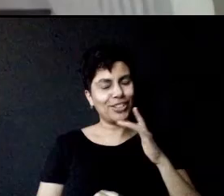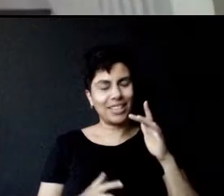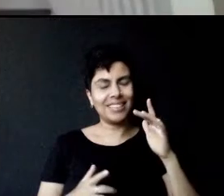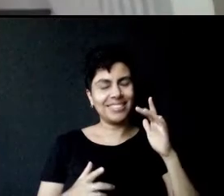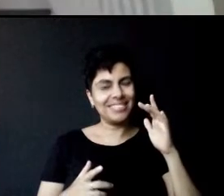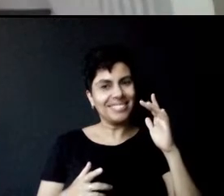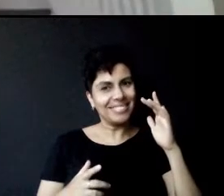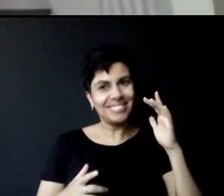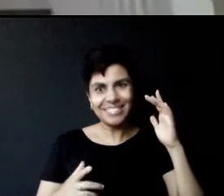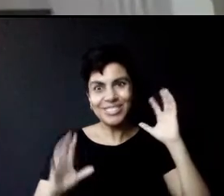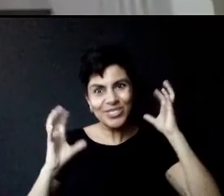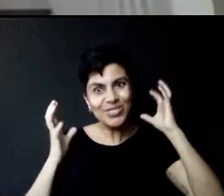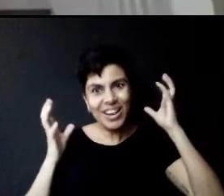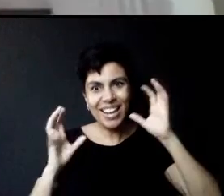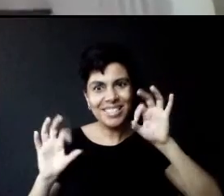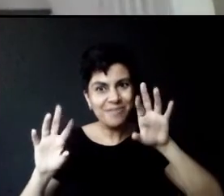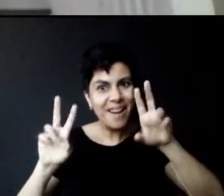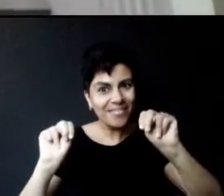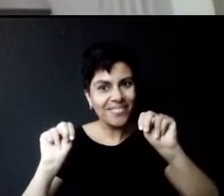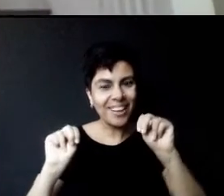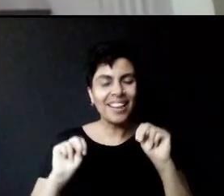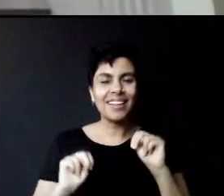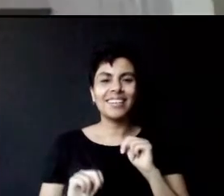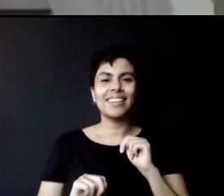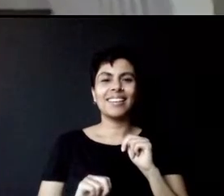favorite. It's so crazy and fun.